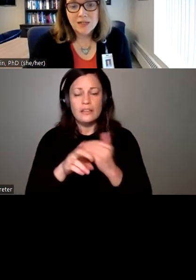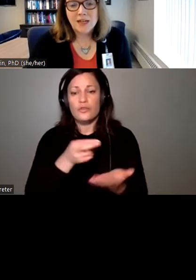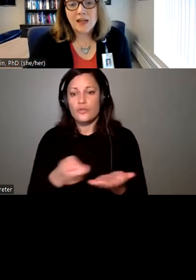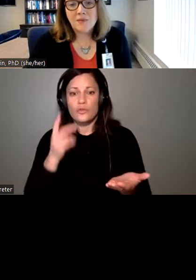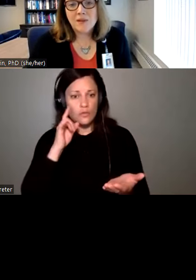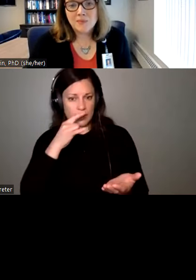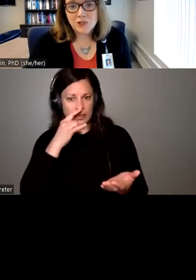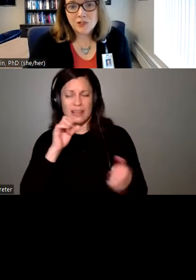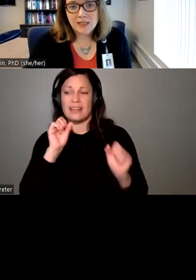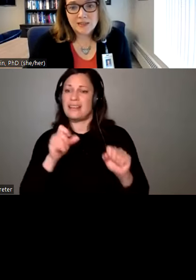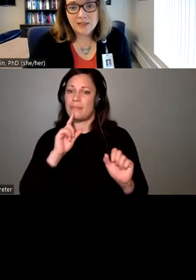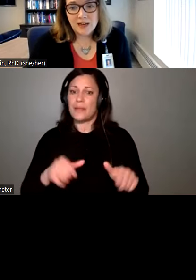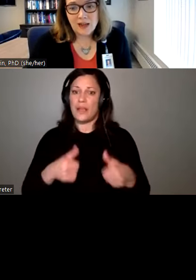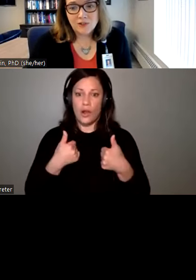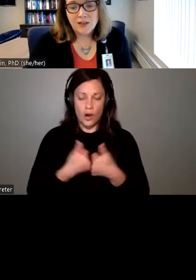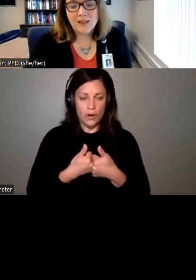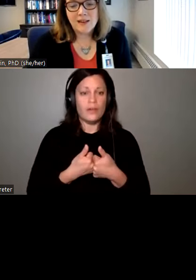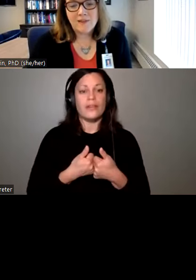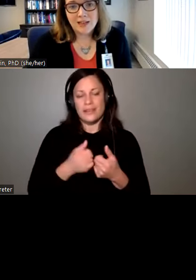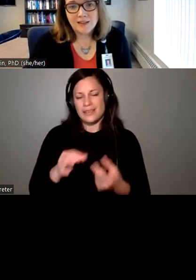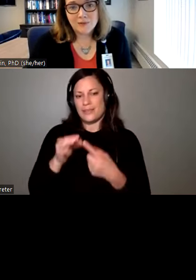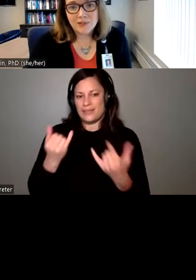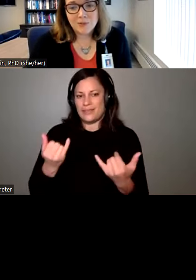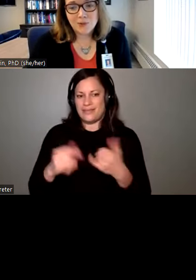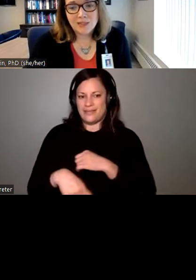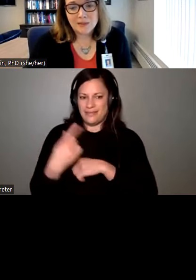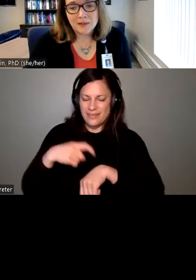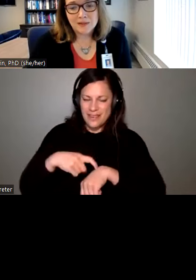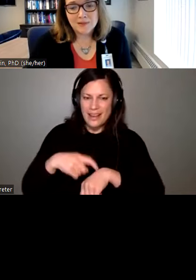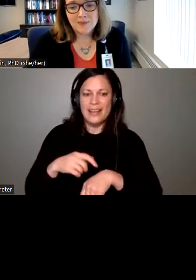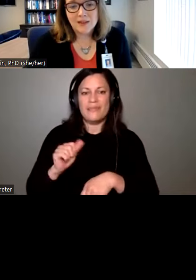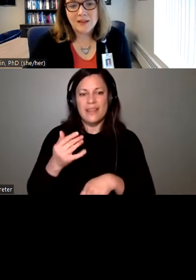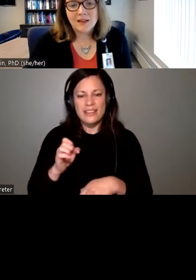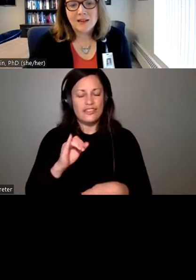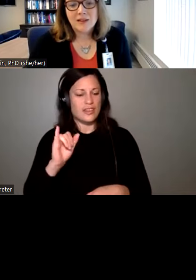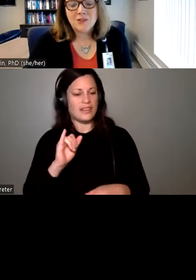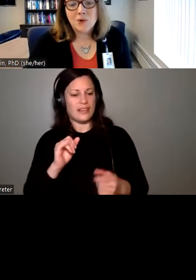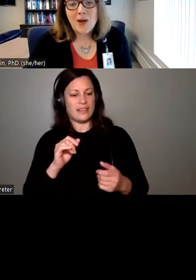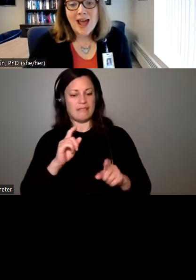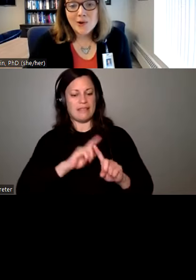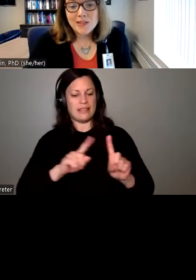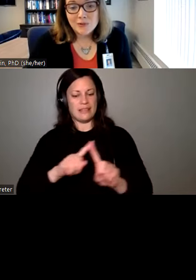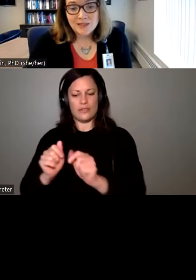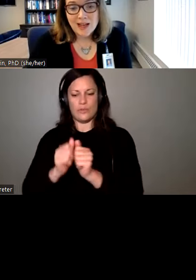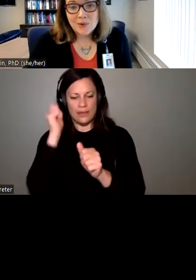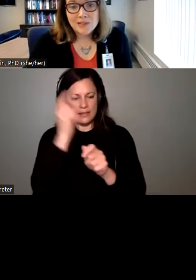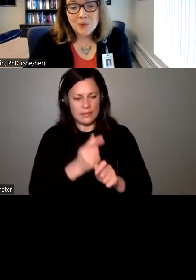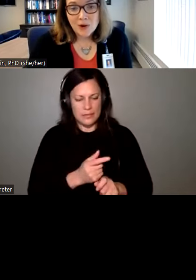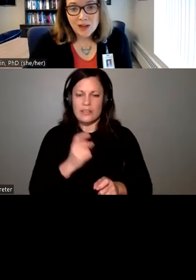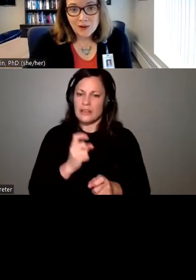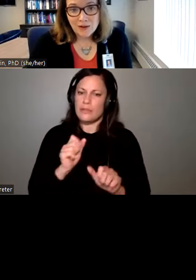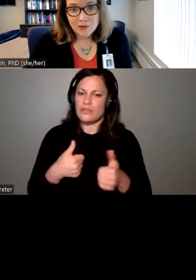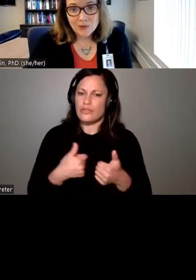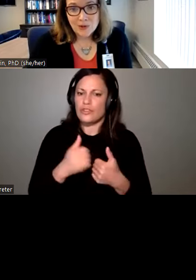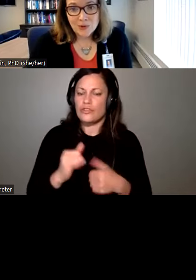hard, especially in this day and age, and navigating the differences between siblings. So how do we do this? How do we